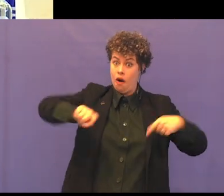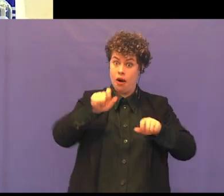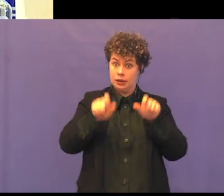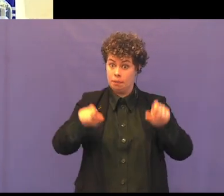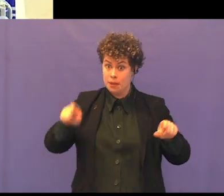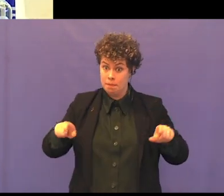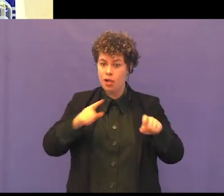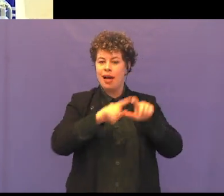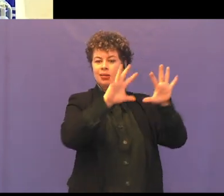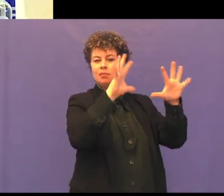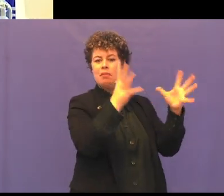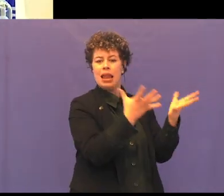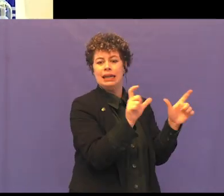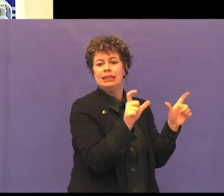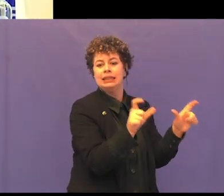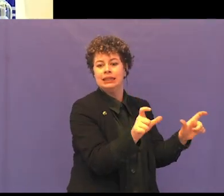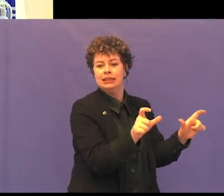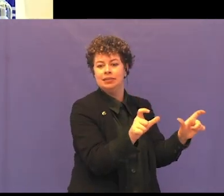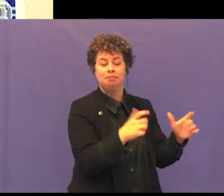Thank you.